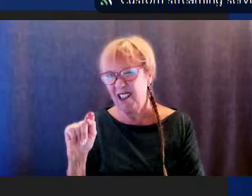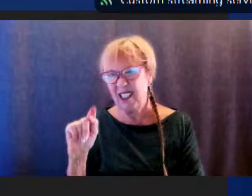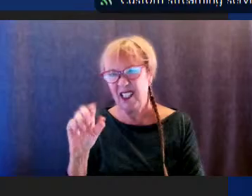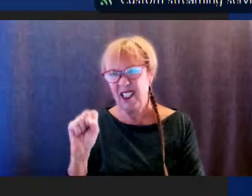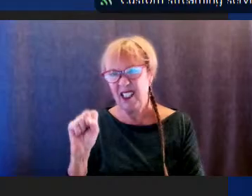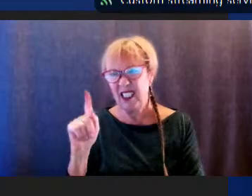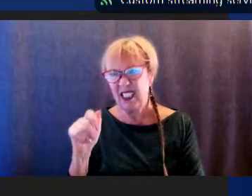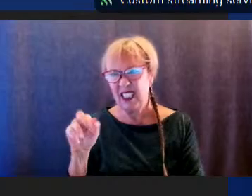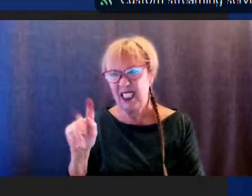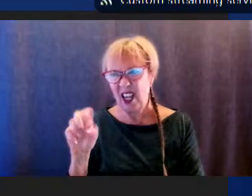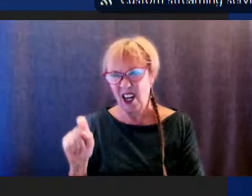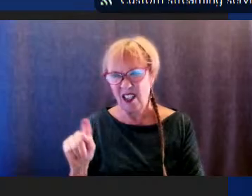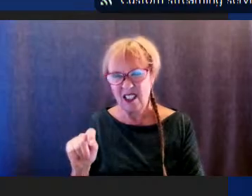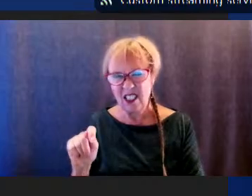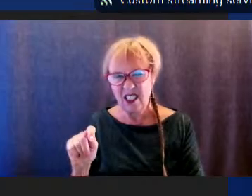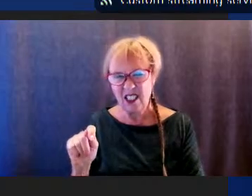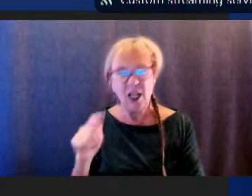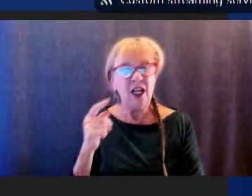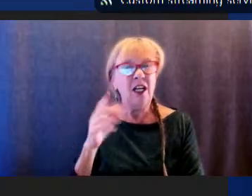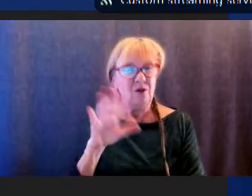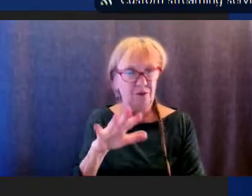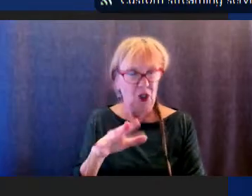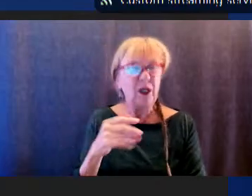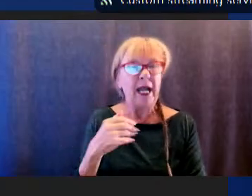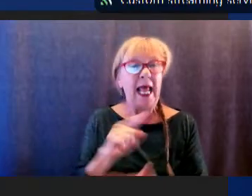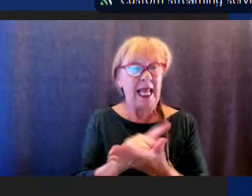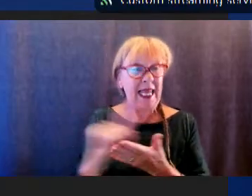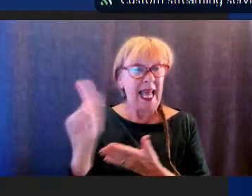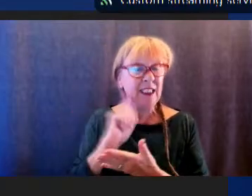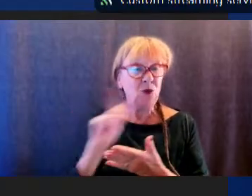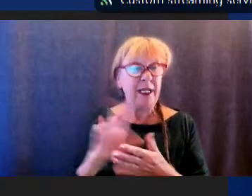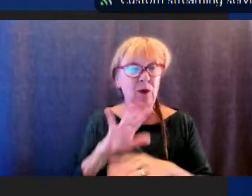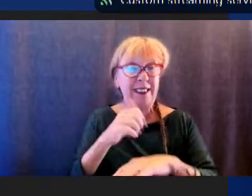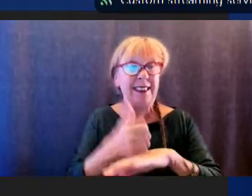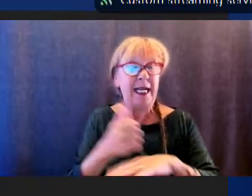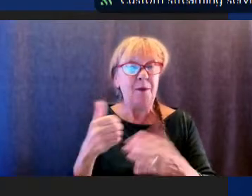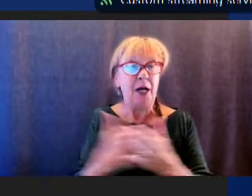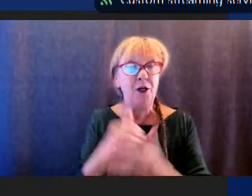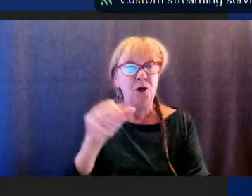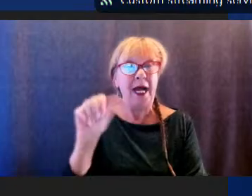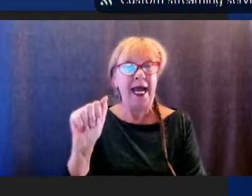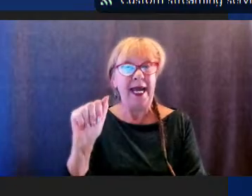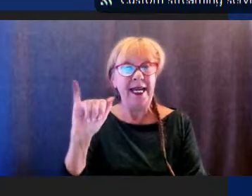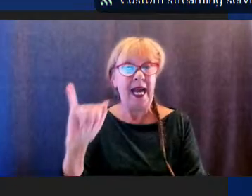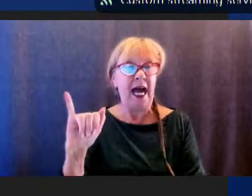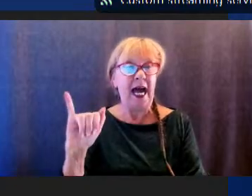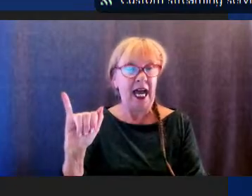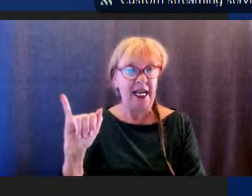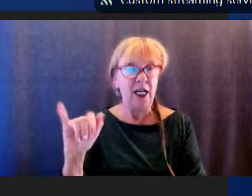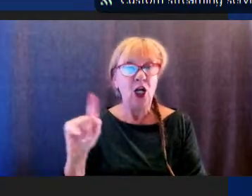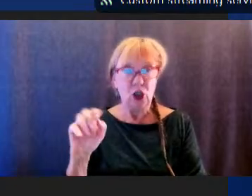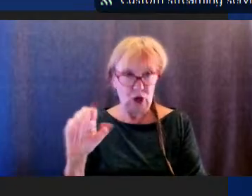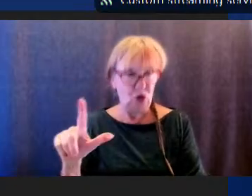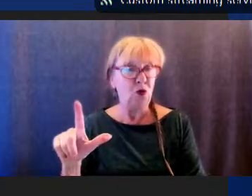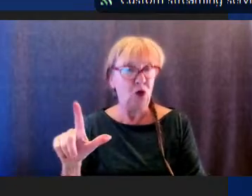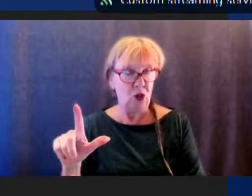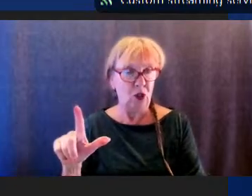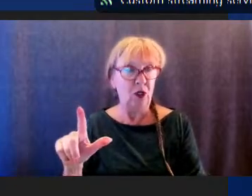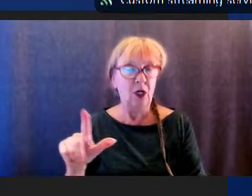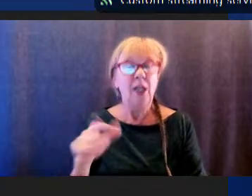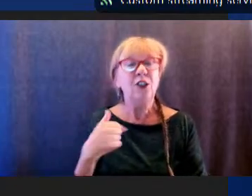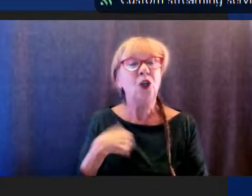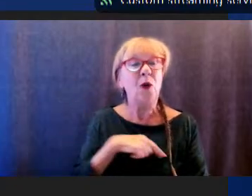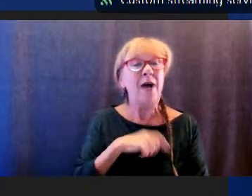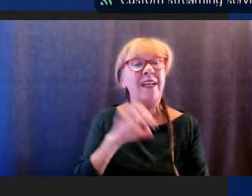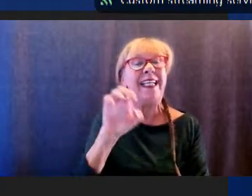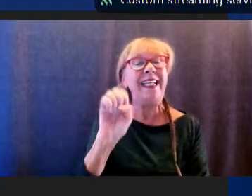launched the new AI tool last week to make the permitting process quicker and easier. With an eCheck AI pilot,